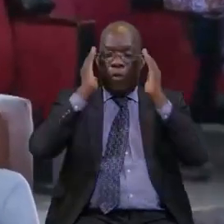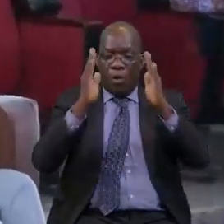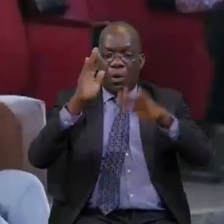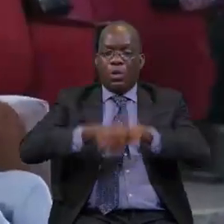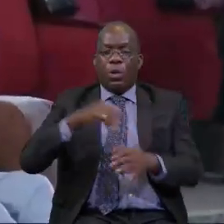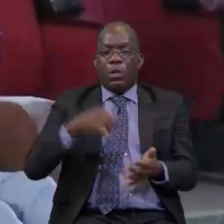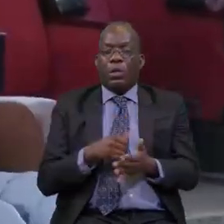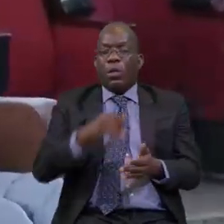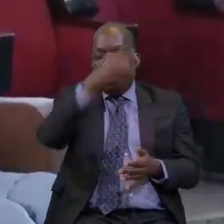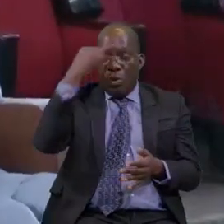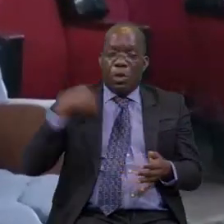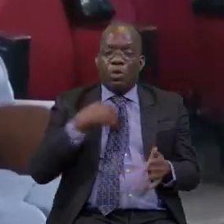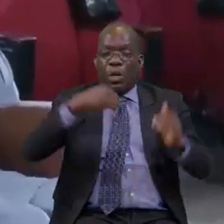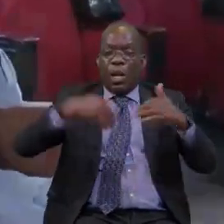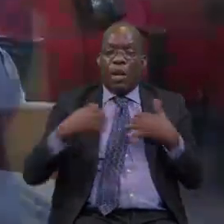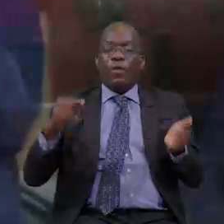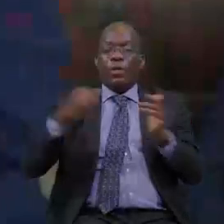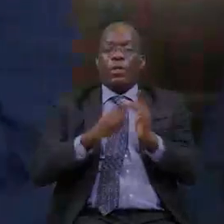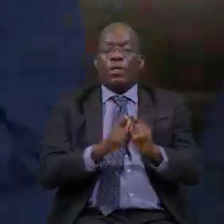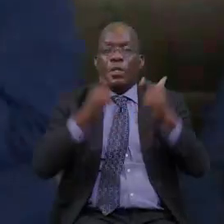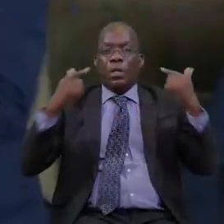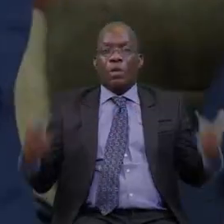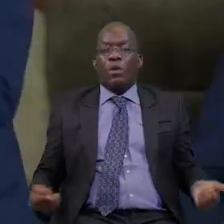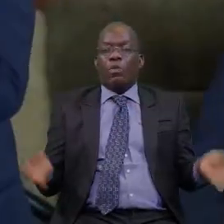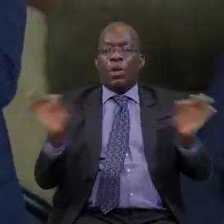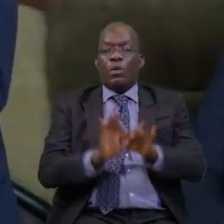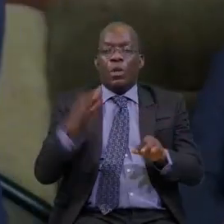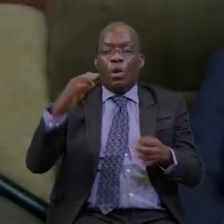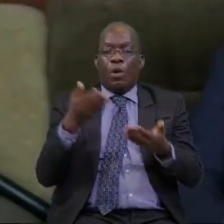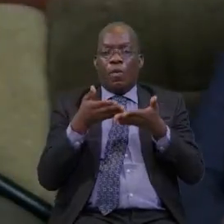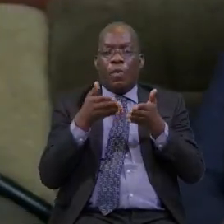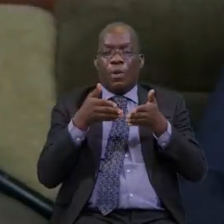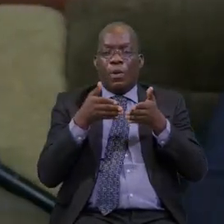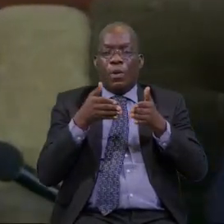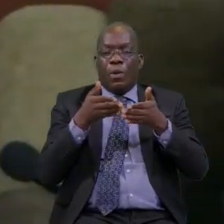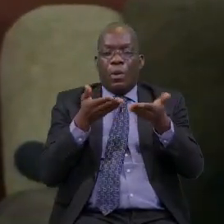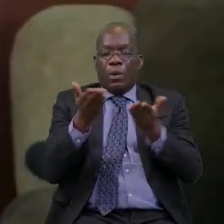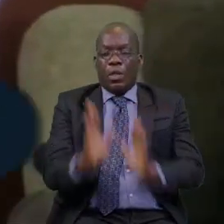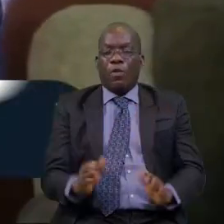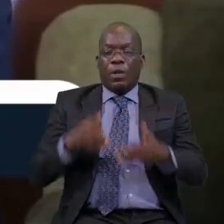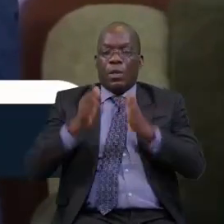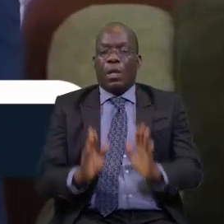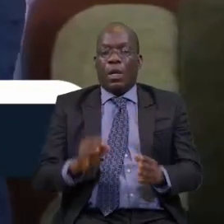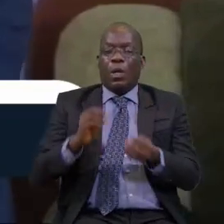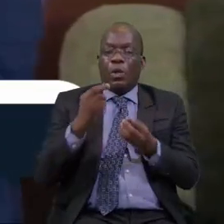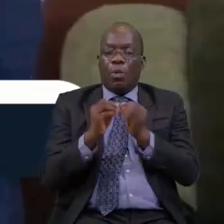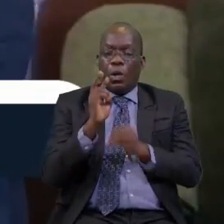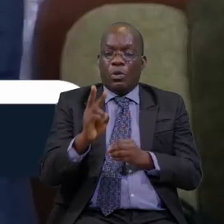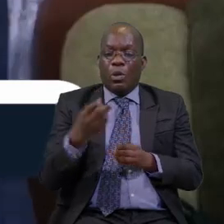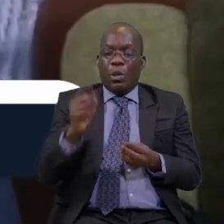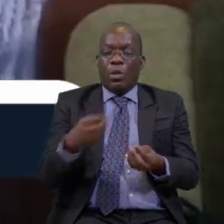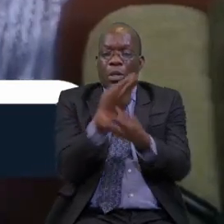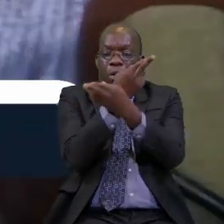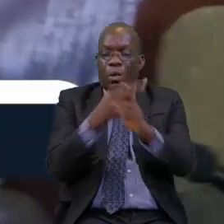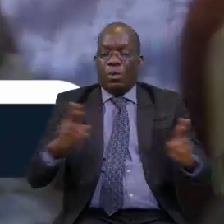remarkable priority of the servant leader. Number two is the redemptive passion of the